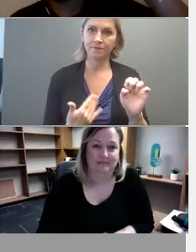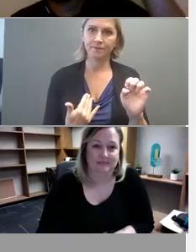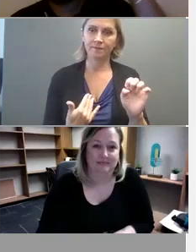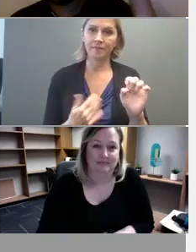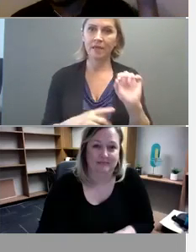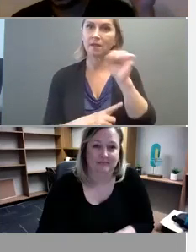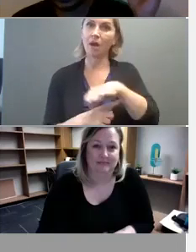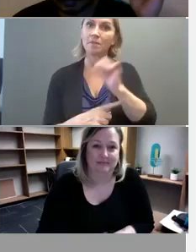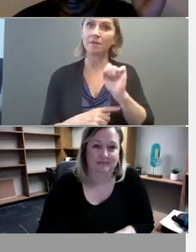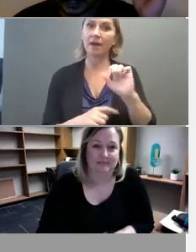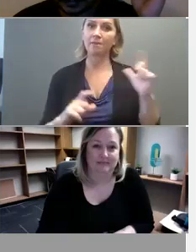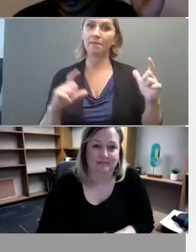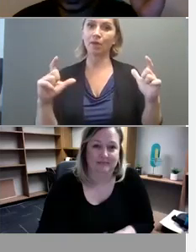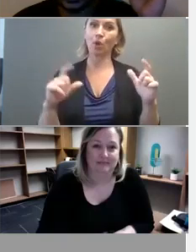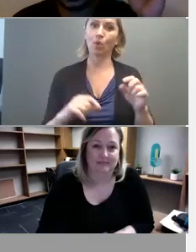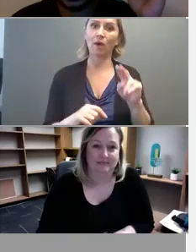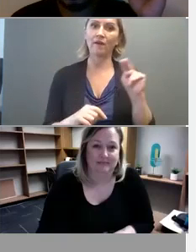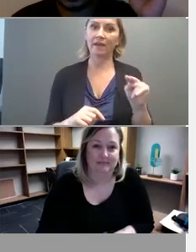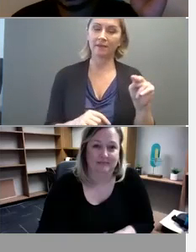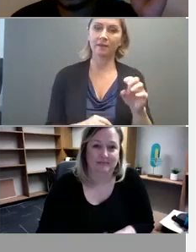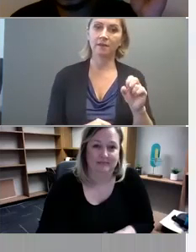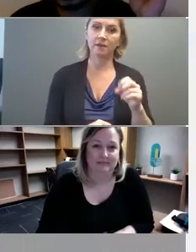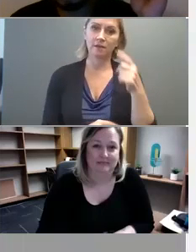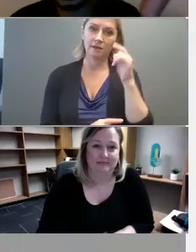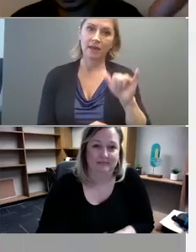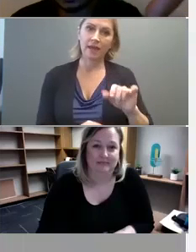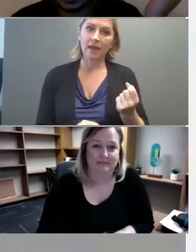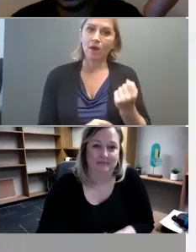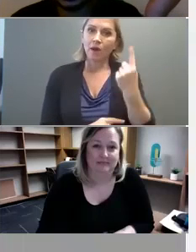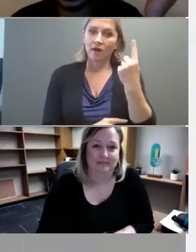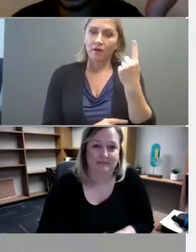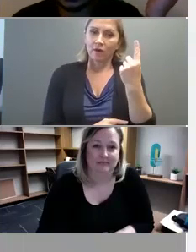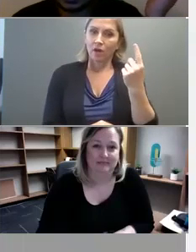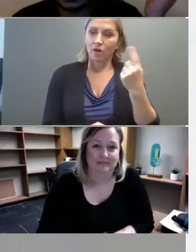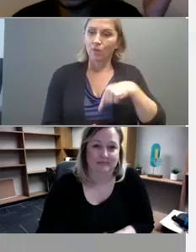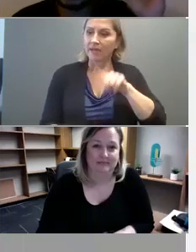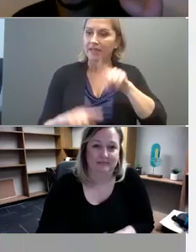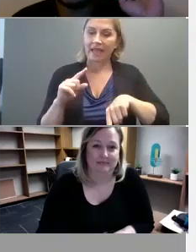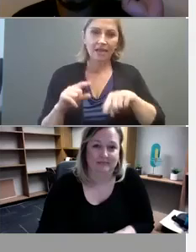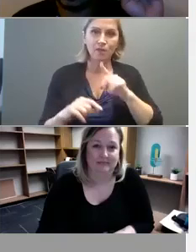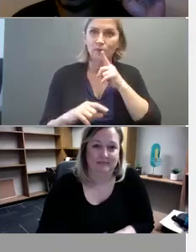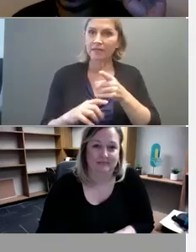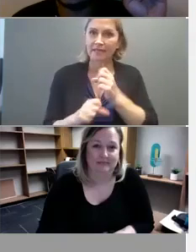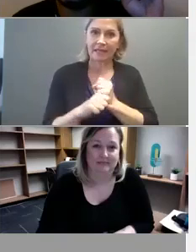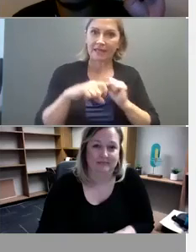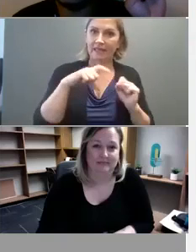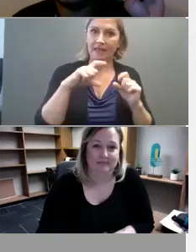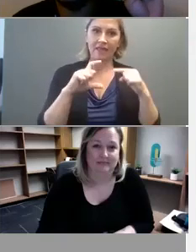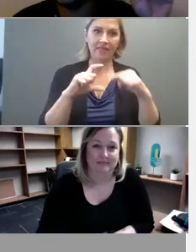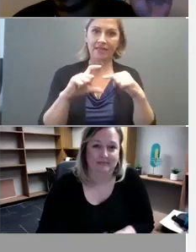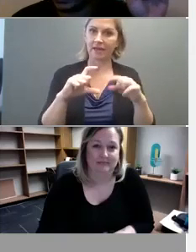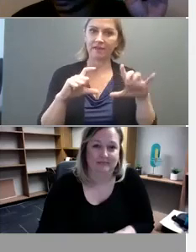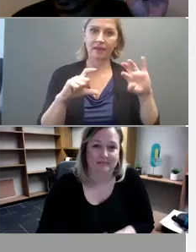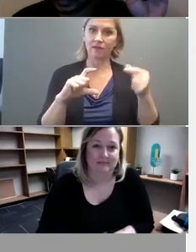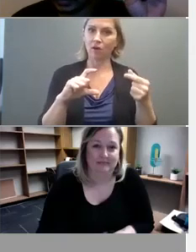dominated by big O of n raised to the power of epsilon, right? But we can't actually get a theta case because big omega and big O